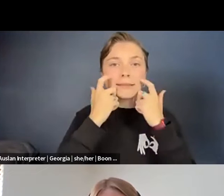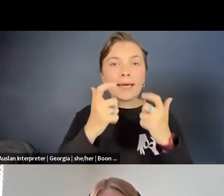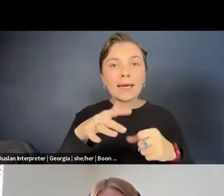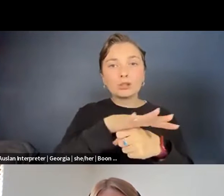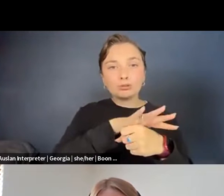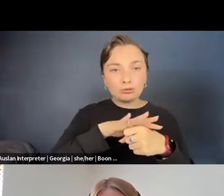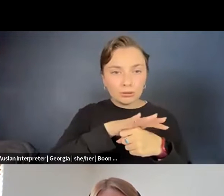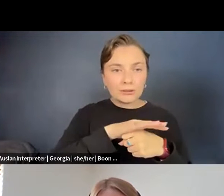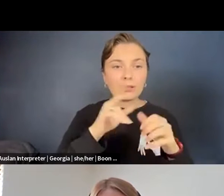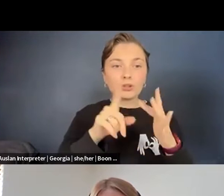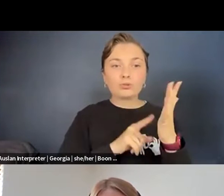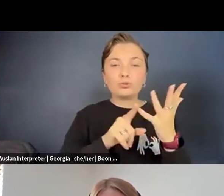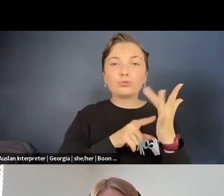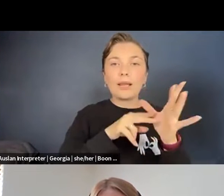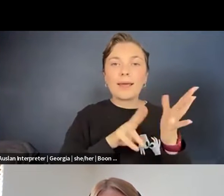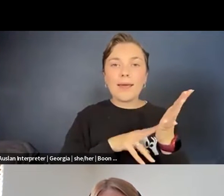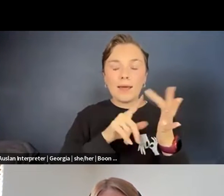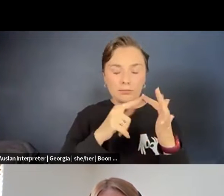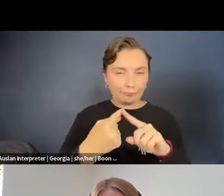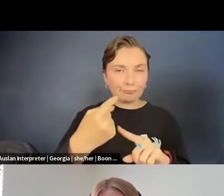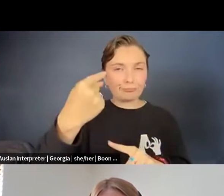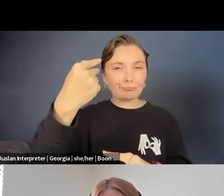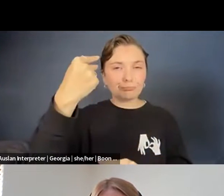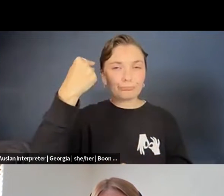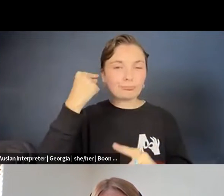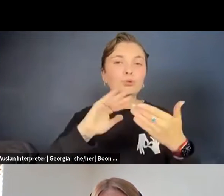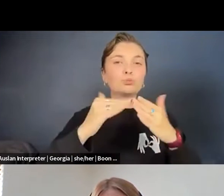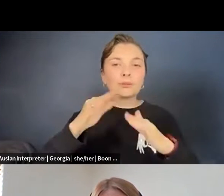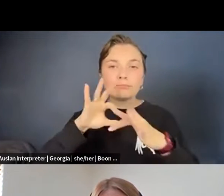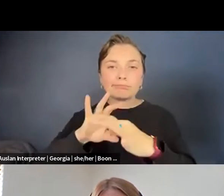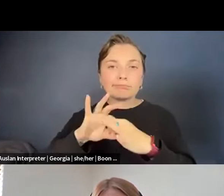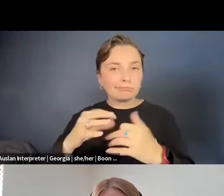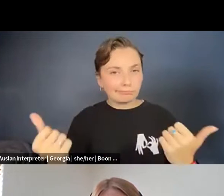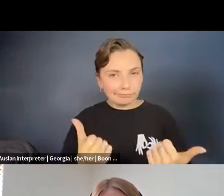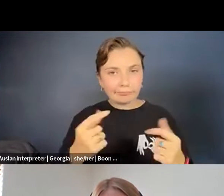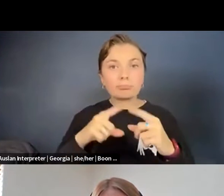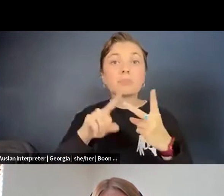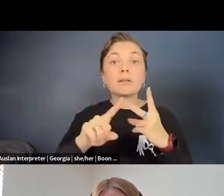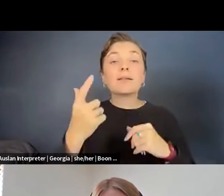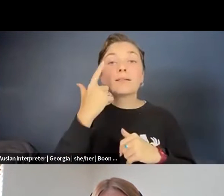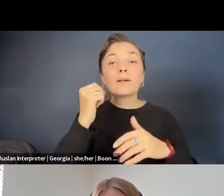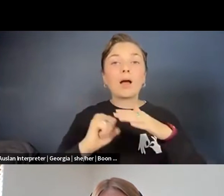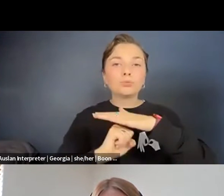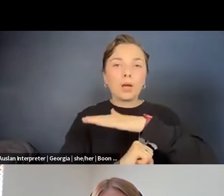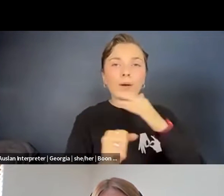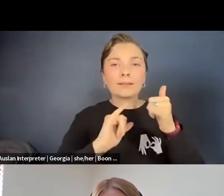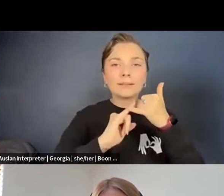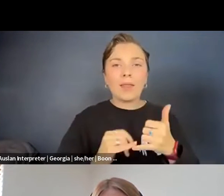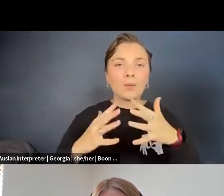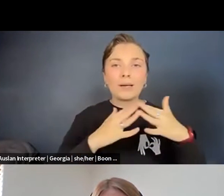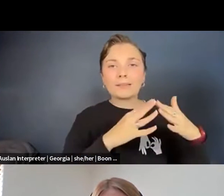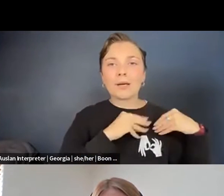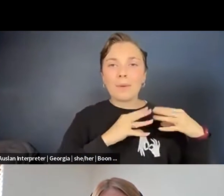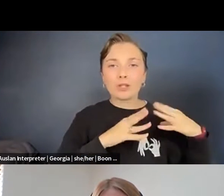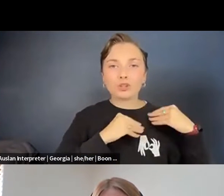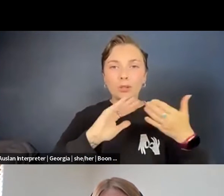and Julieanne has a long history of community engagement, and she's also the founder of the Southwest Compassionate